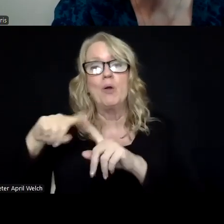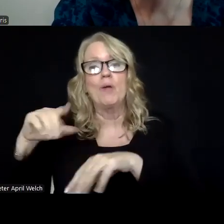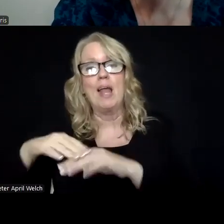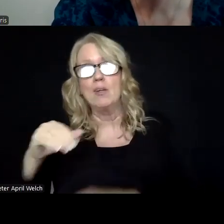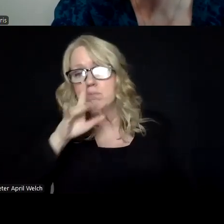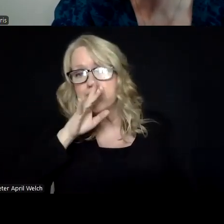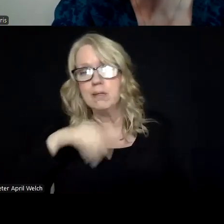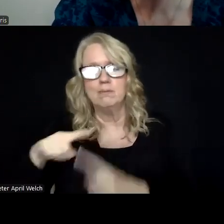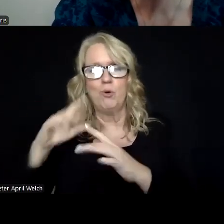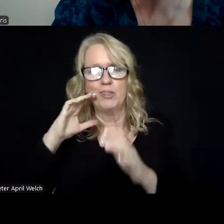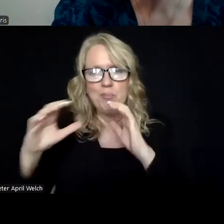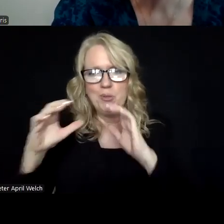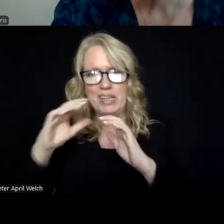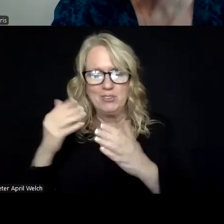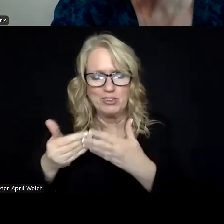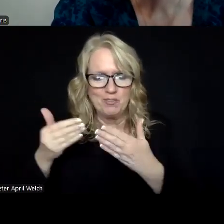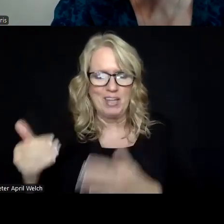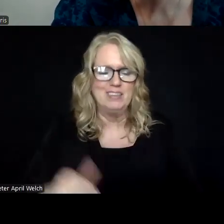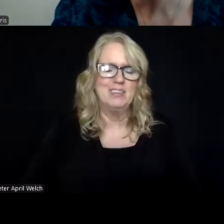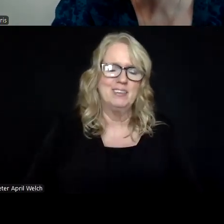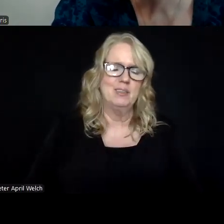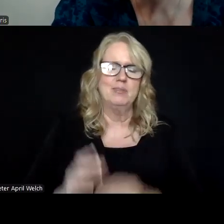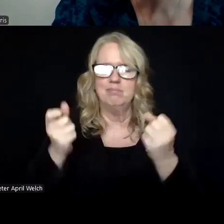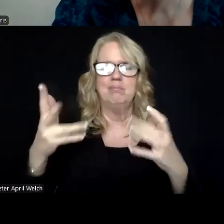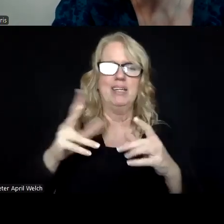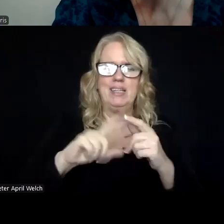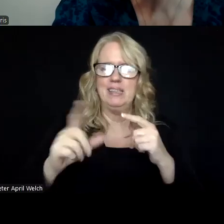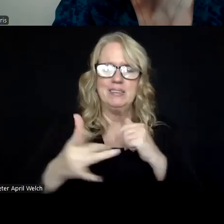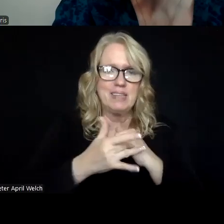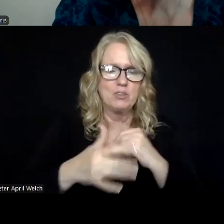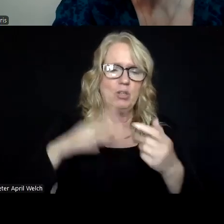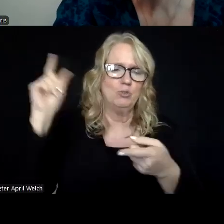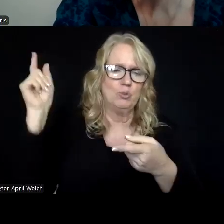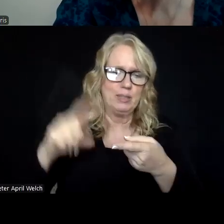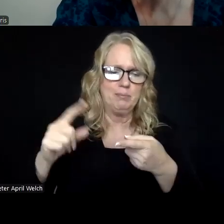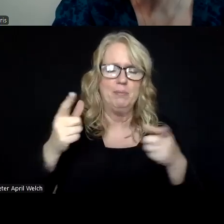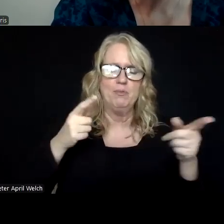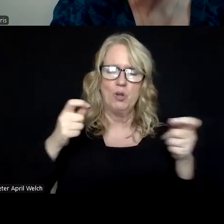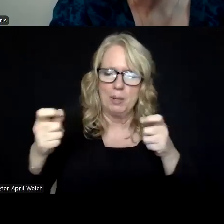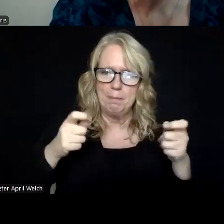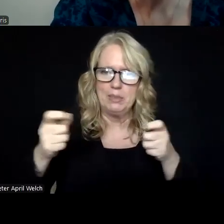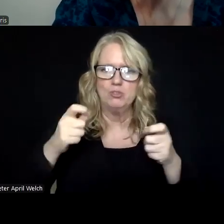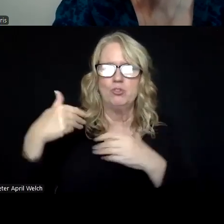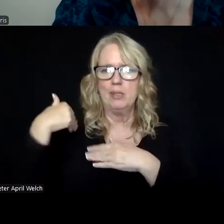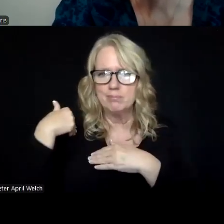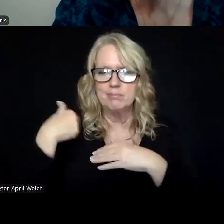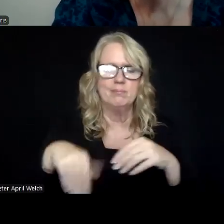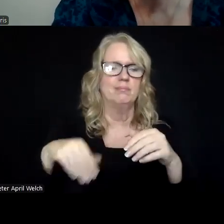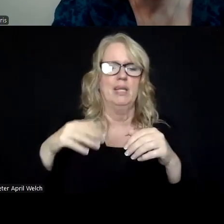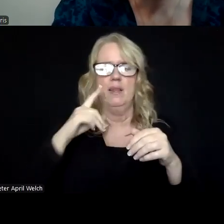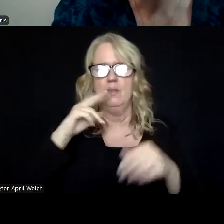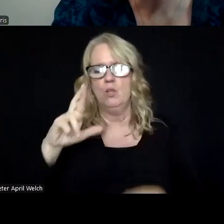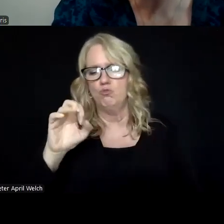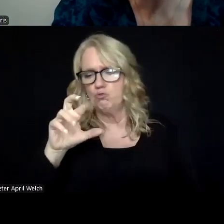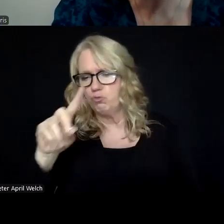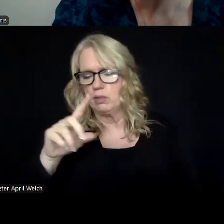need to use communication devices. Lots of technology emerging to decrease administrative burden. They can do record reviews. They can do